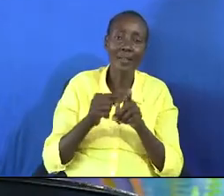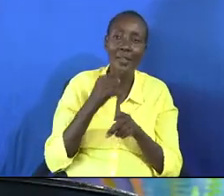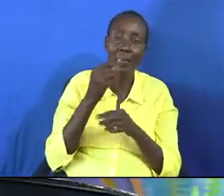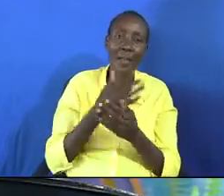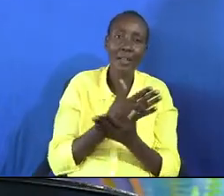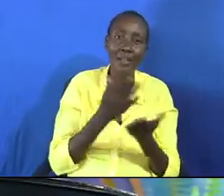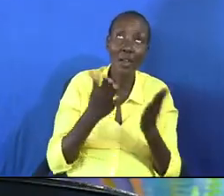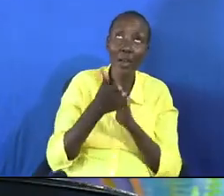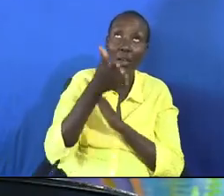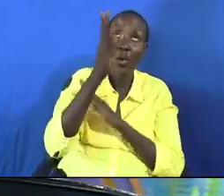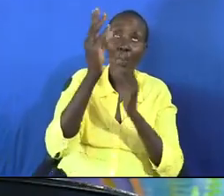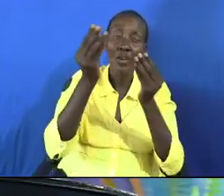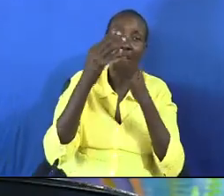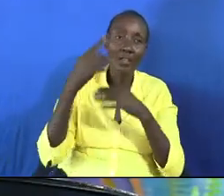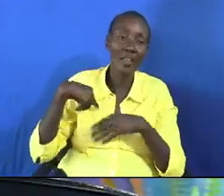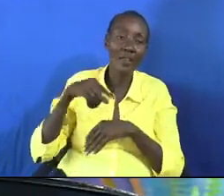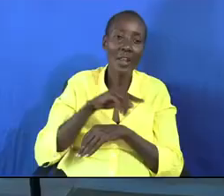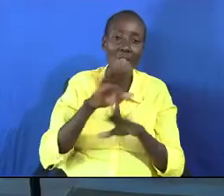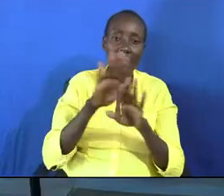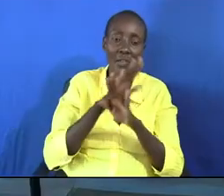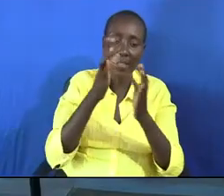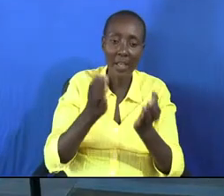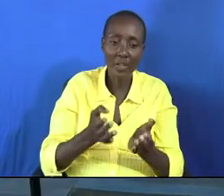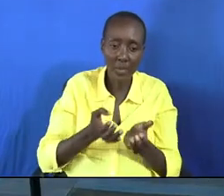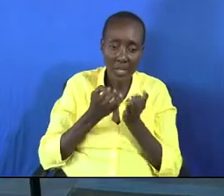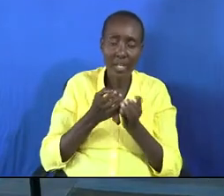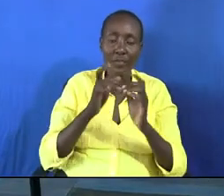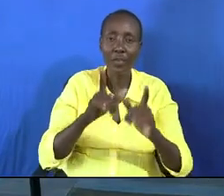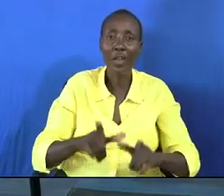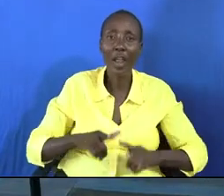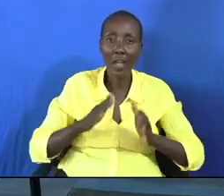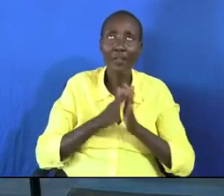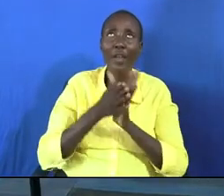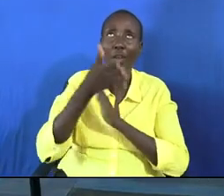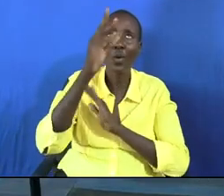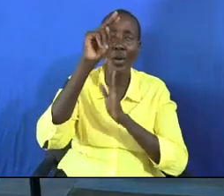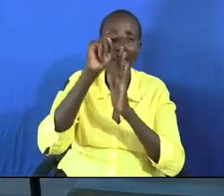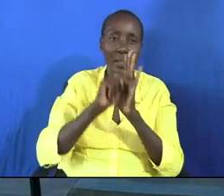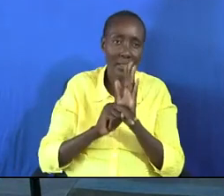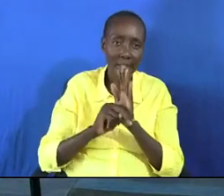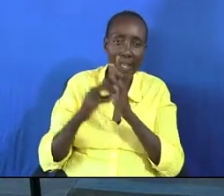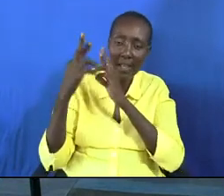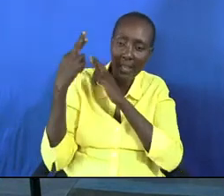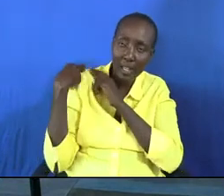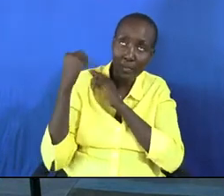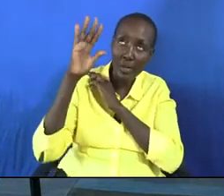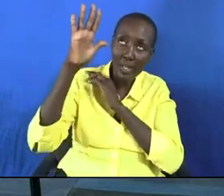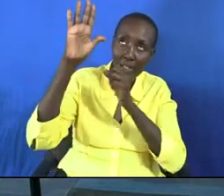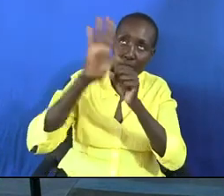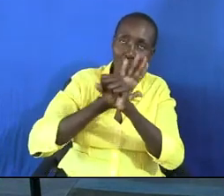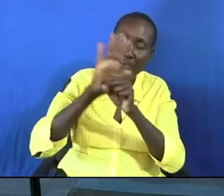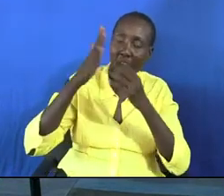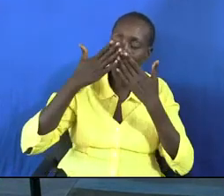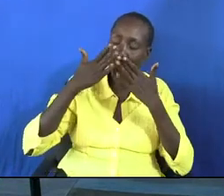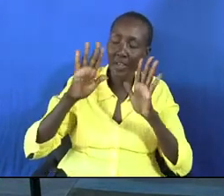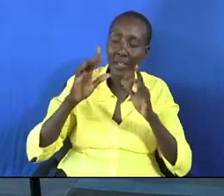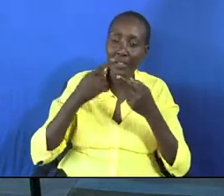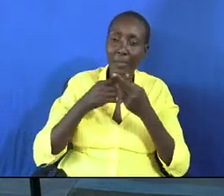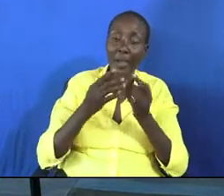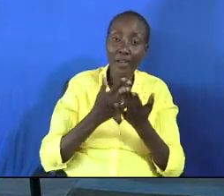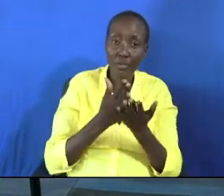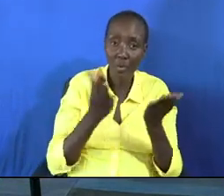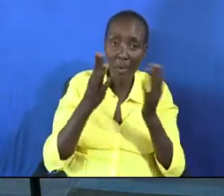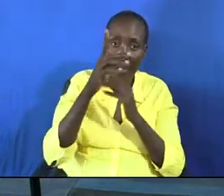God has already provided us all that we need for life and godliness. He did his part long ago. But you